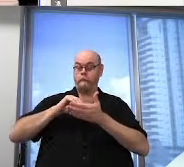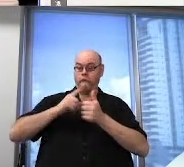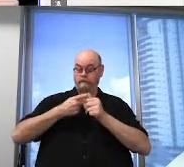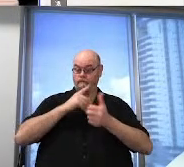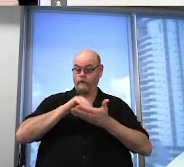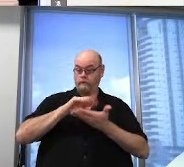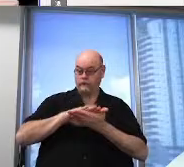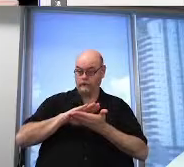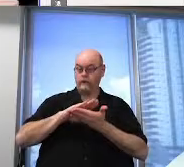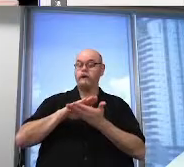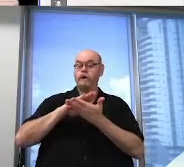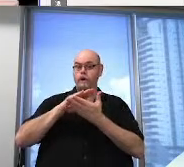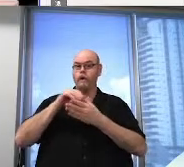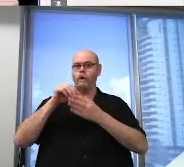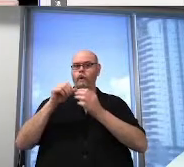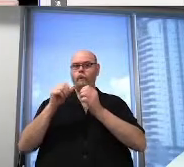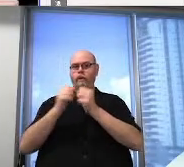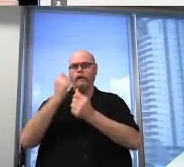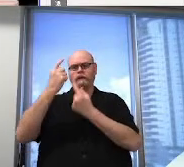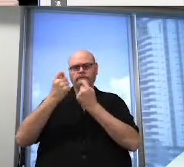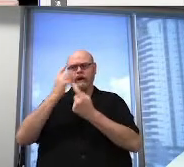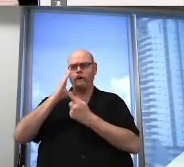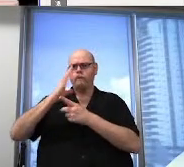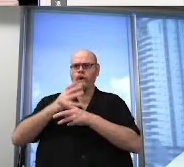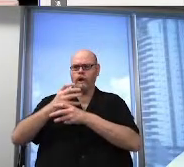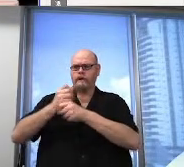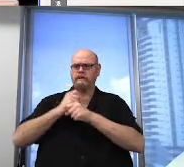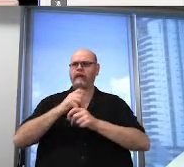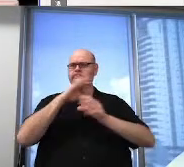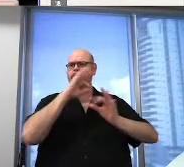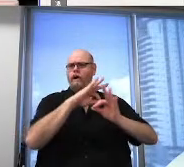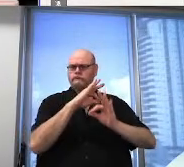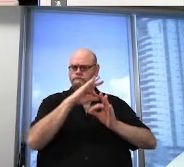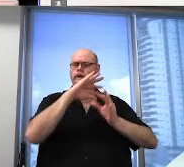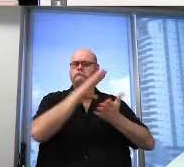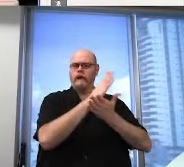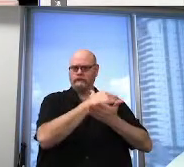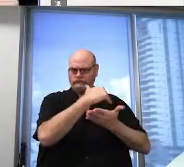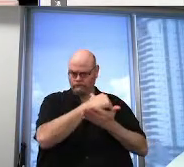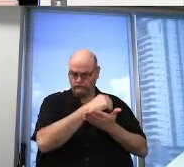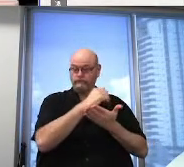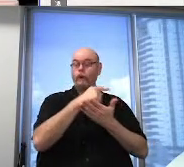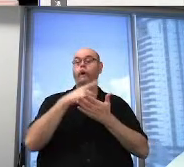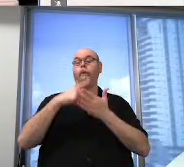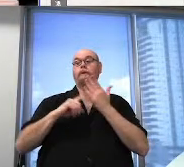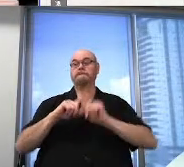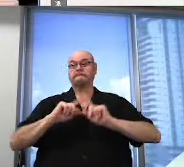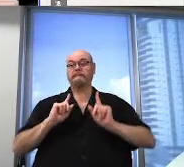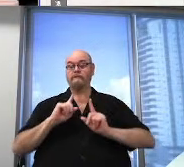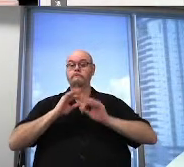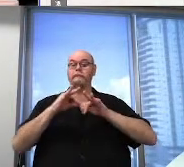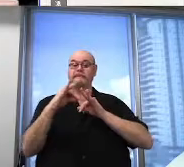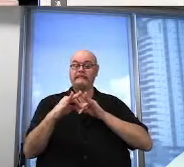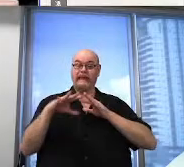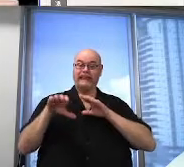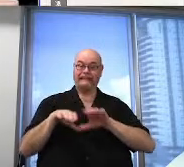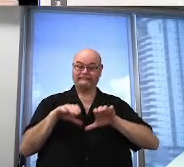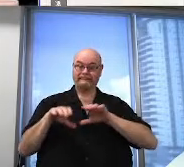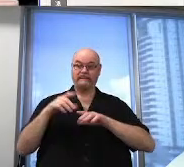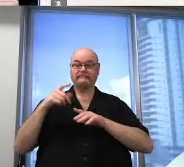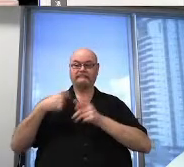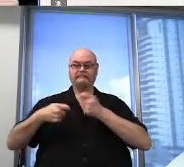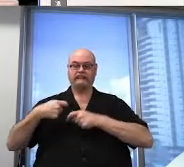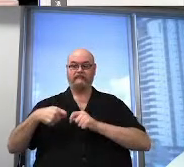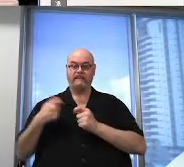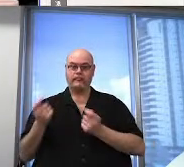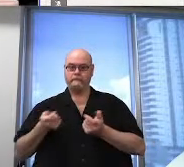to, with the view that we would eventually get to the optimal budget. So you would agree that there is a difference between delaying activities